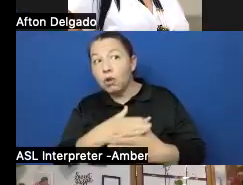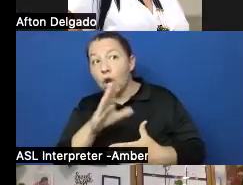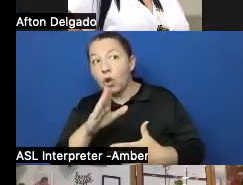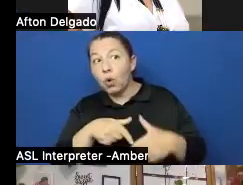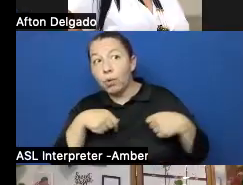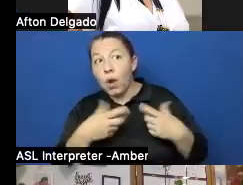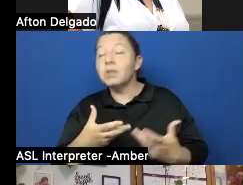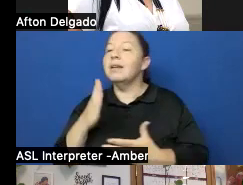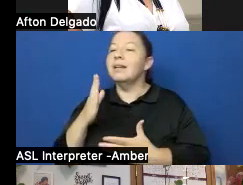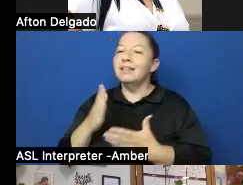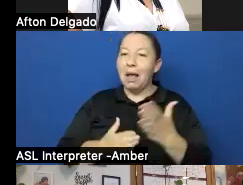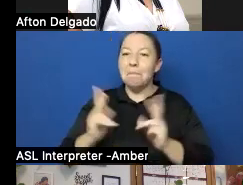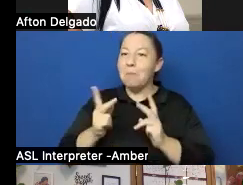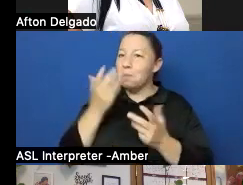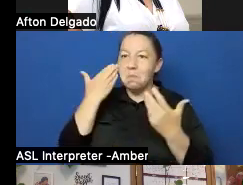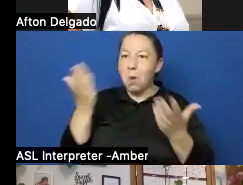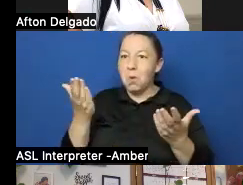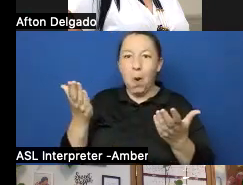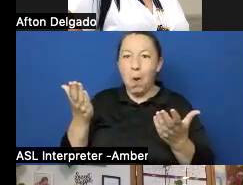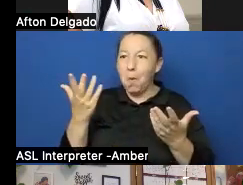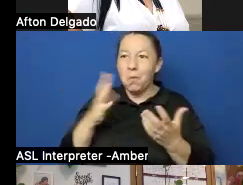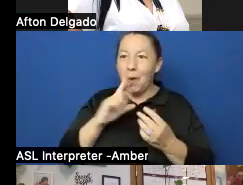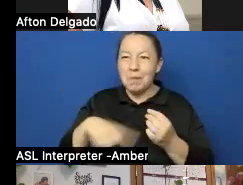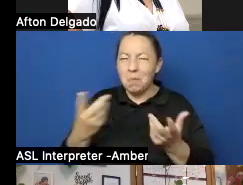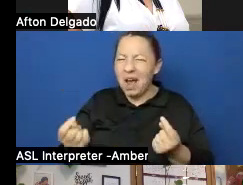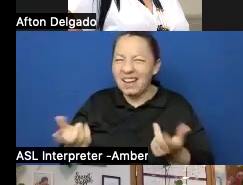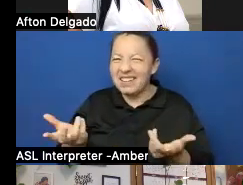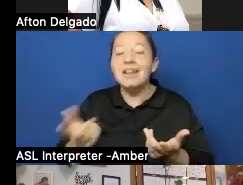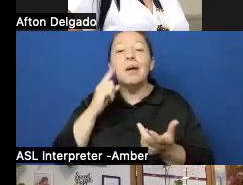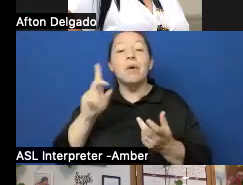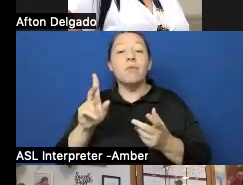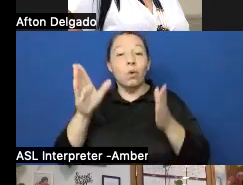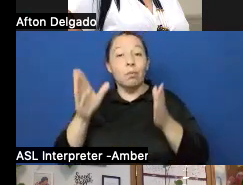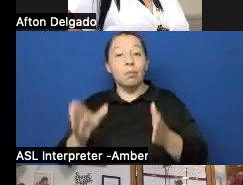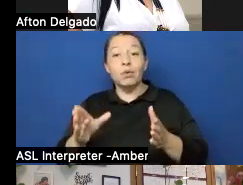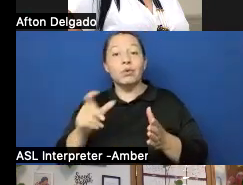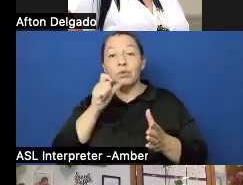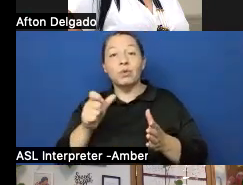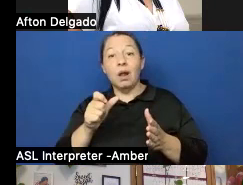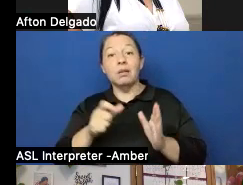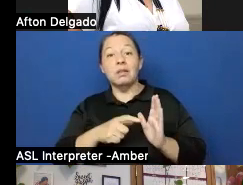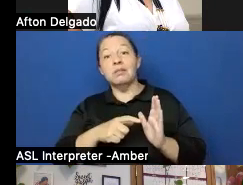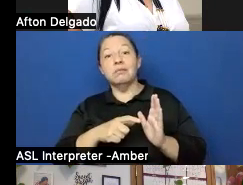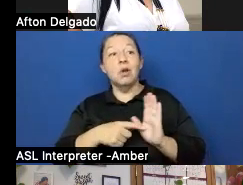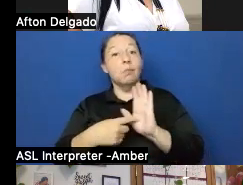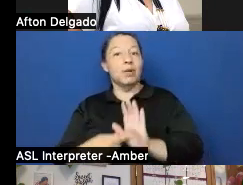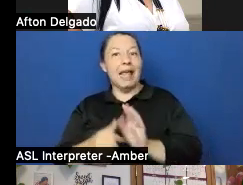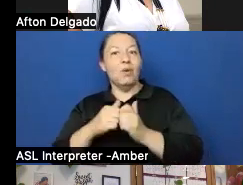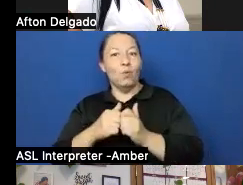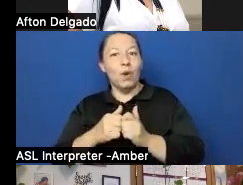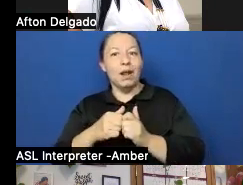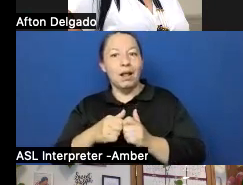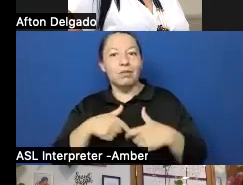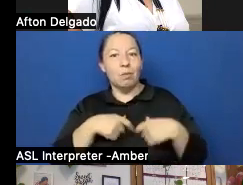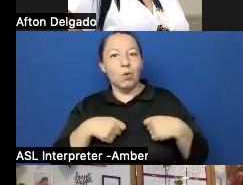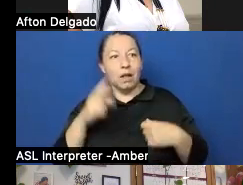talking about, but for a person who doesn't present with the pronouns that you're looking at, it can be so